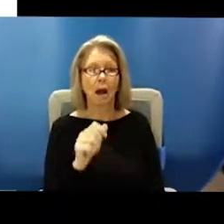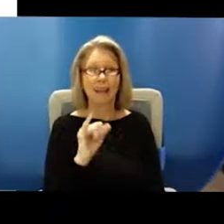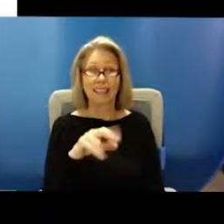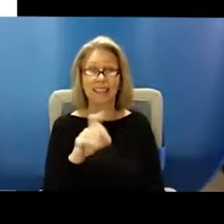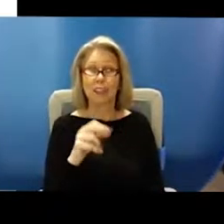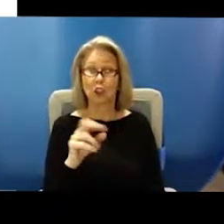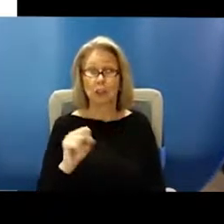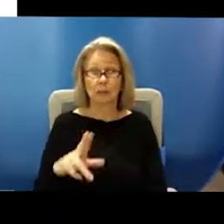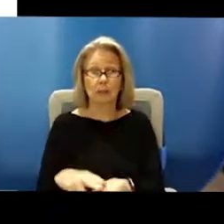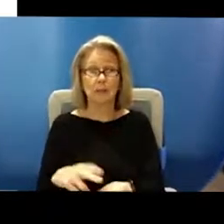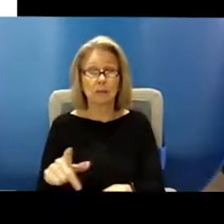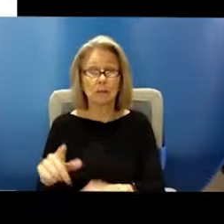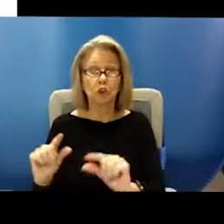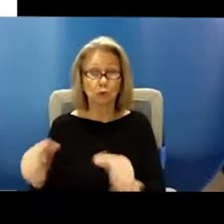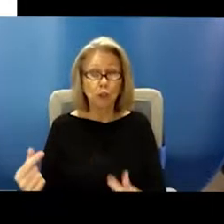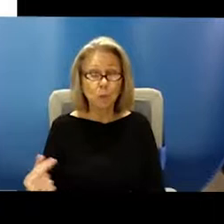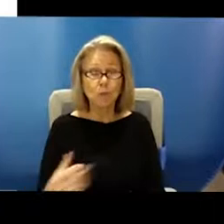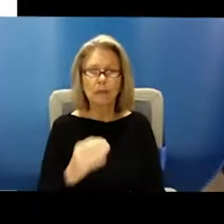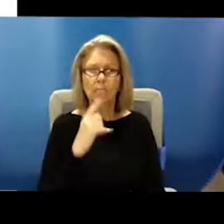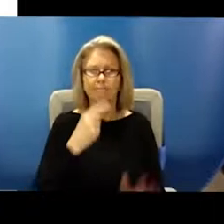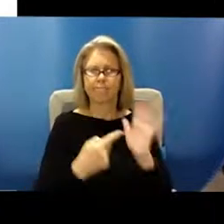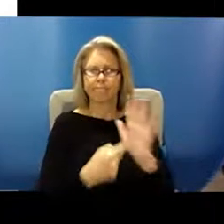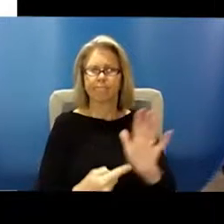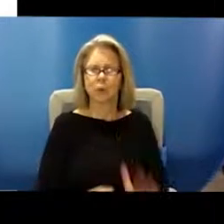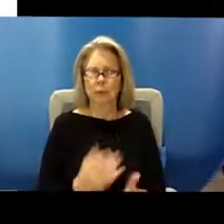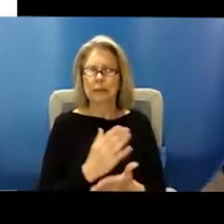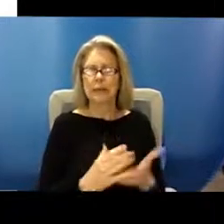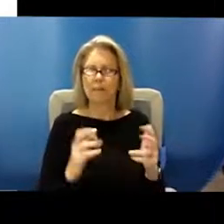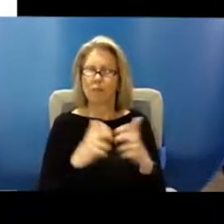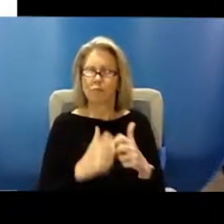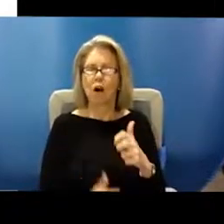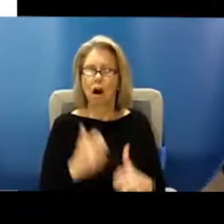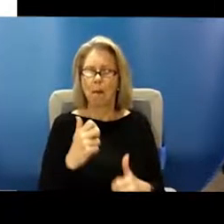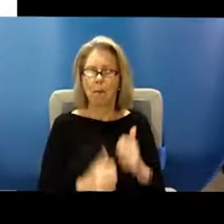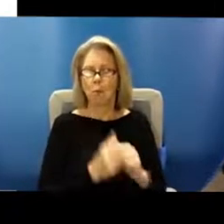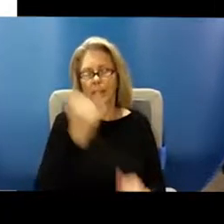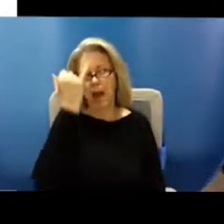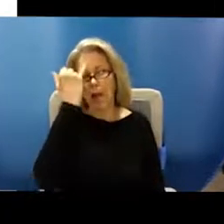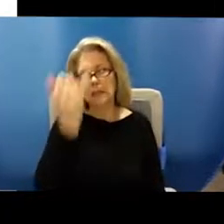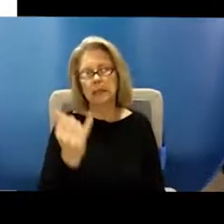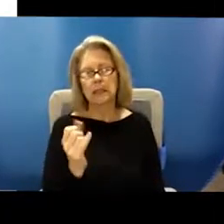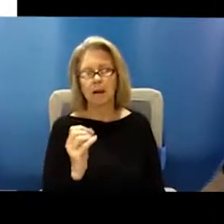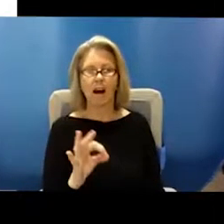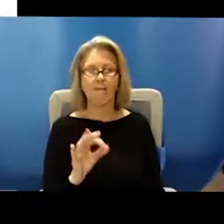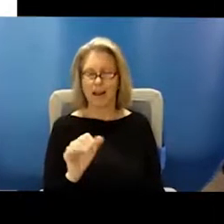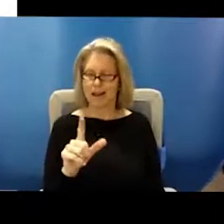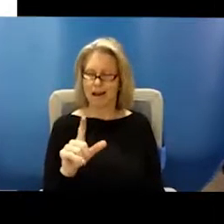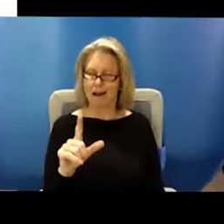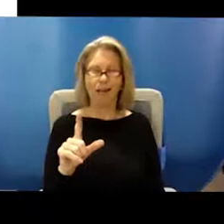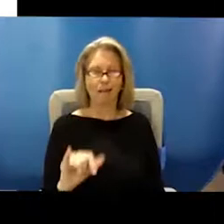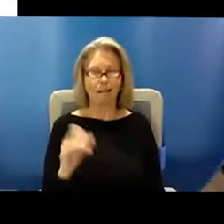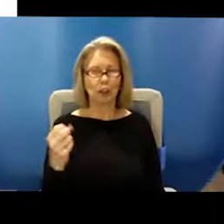Put together by an indigenous group, and it kind of points to some of the problems with the idea